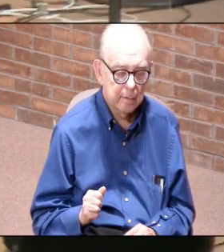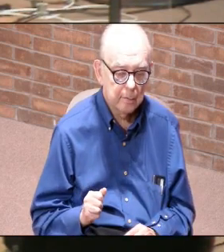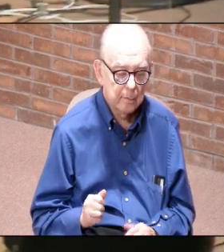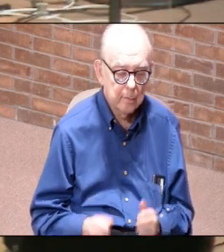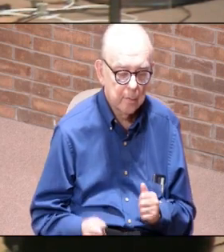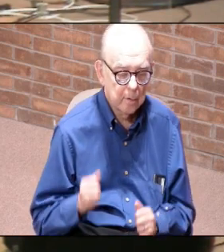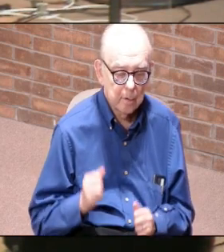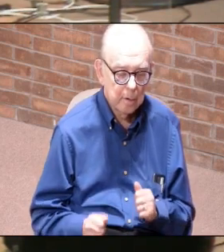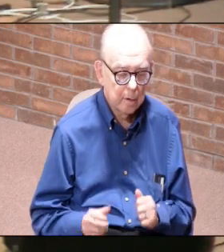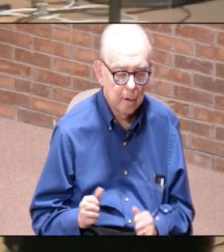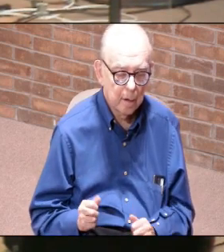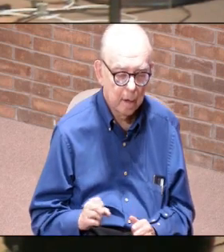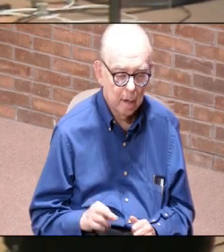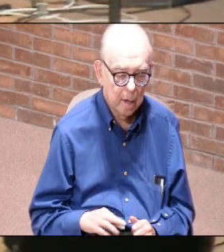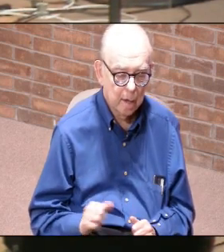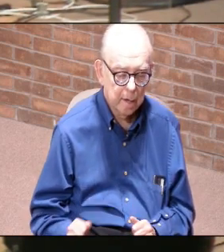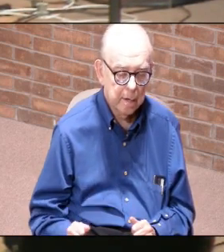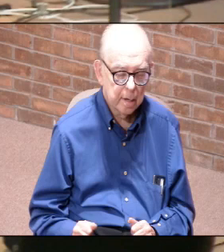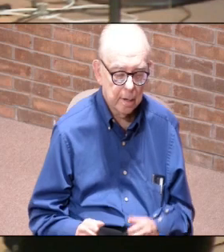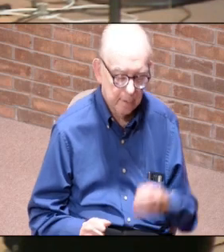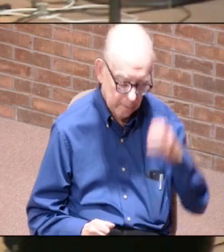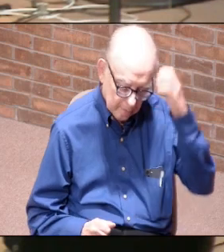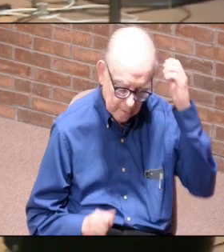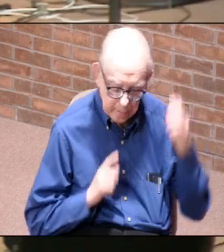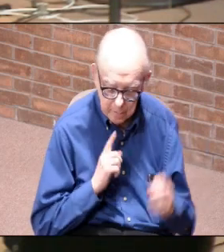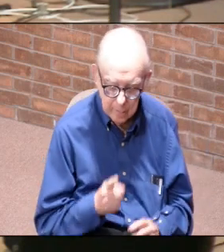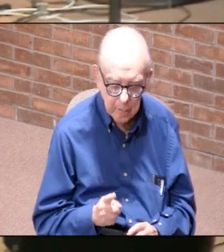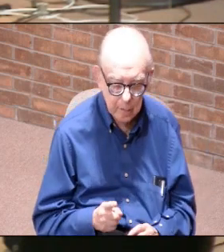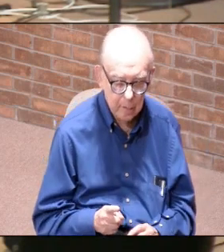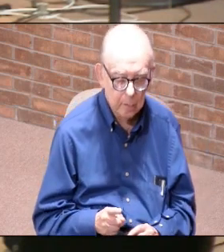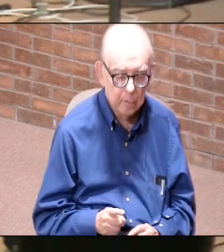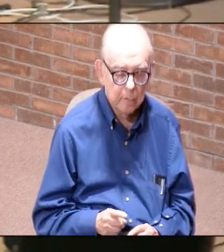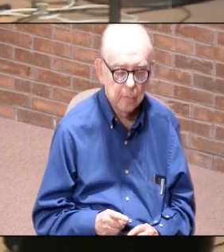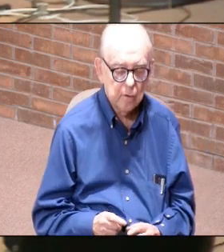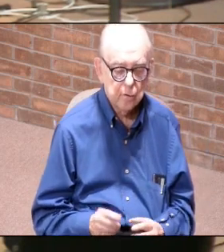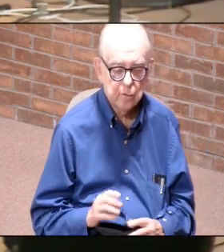which was the Assyrian Empire, which was